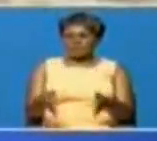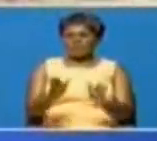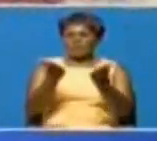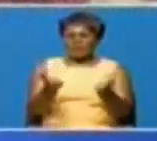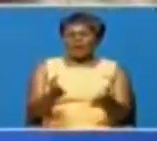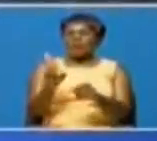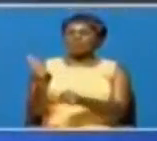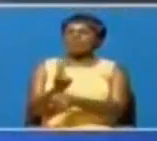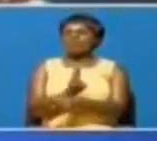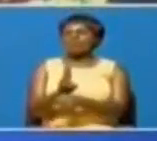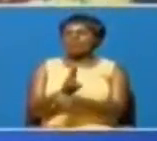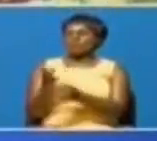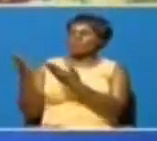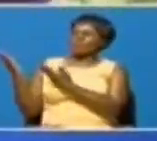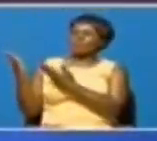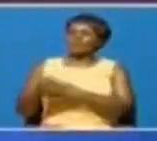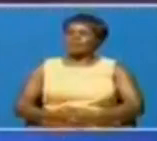in stock.